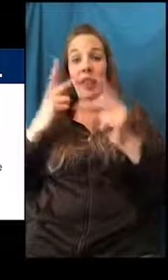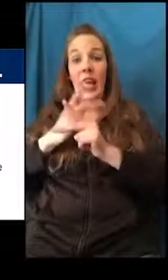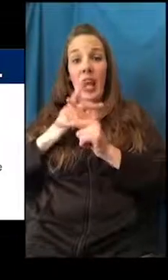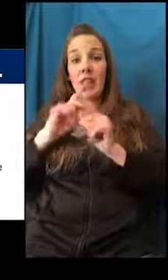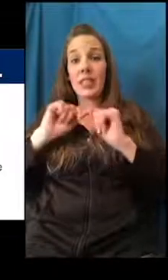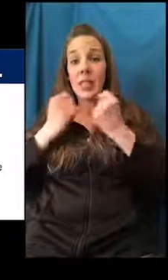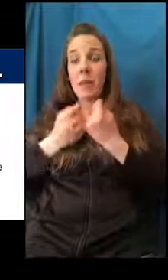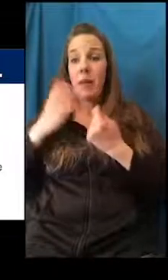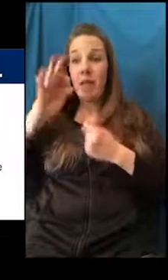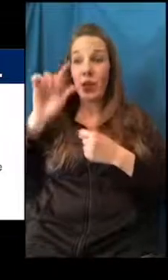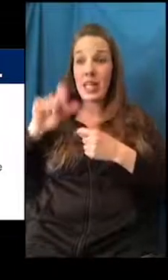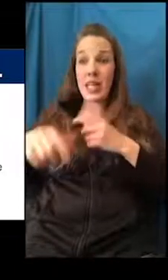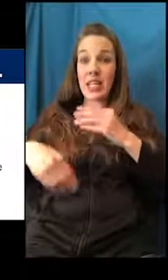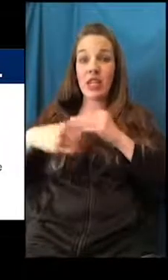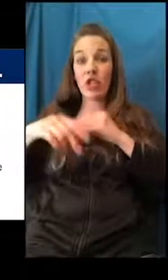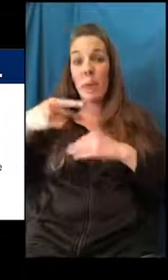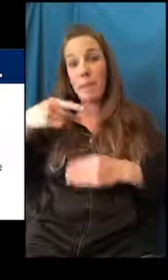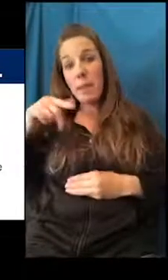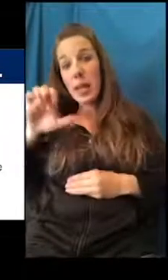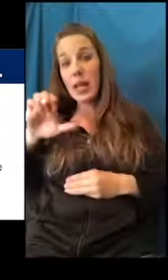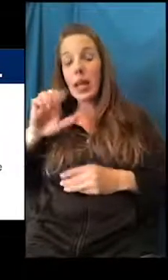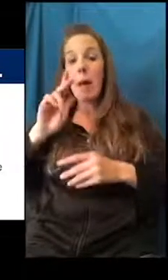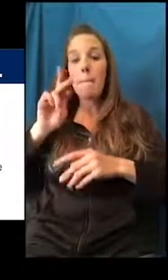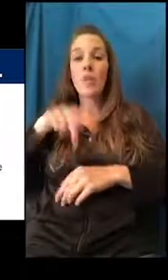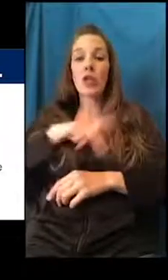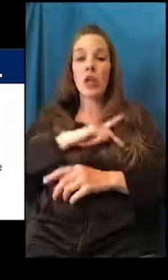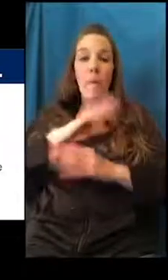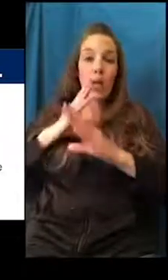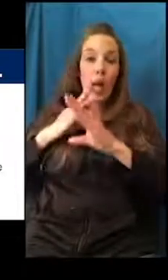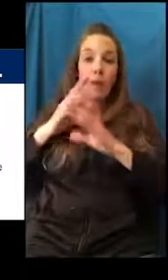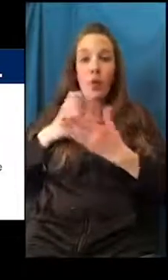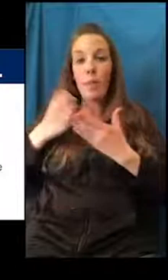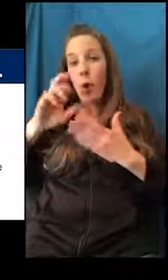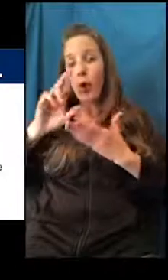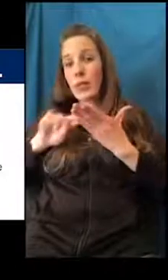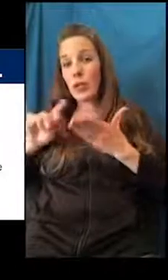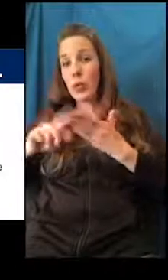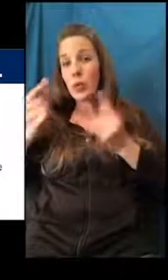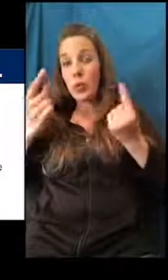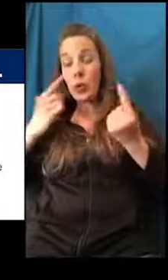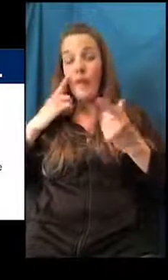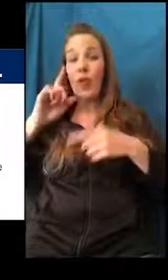equipment or resources we should be using in care for this patient.